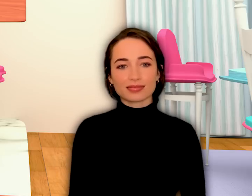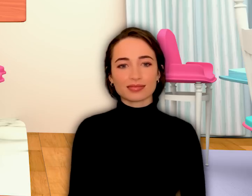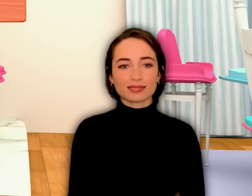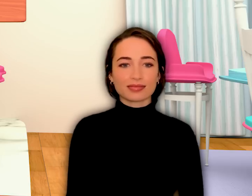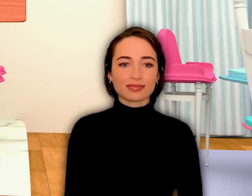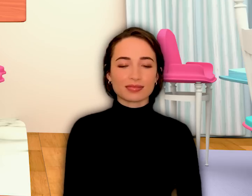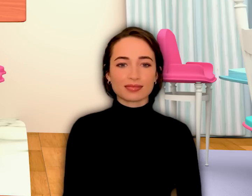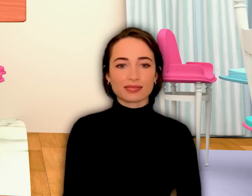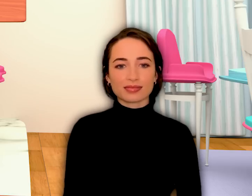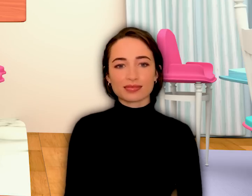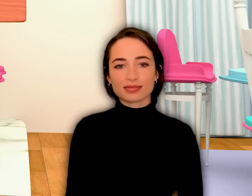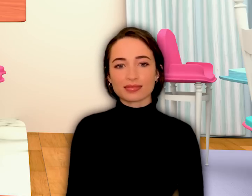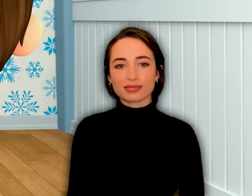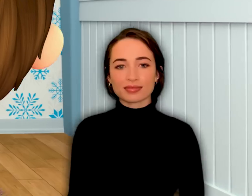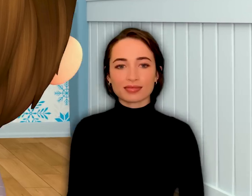do